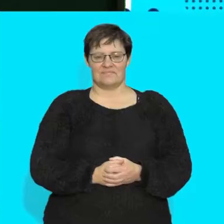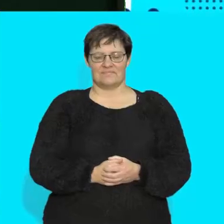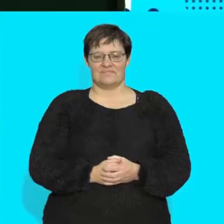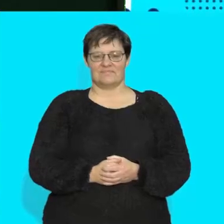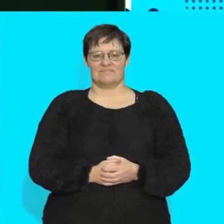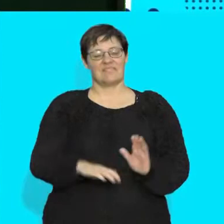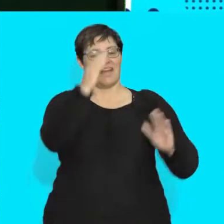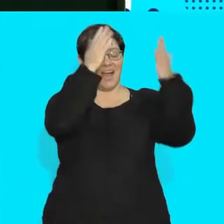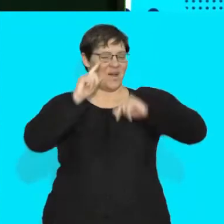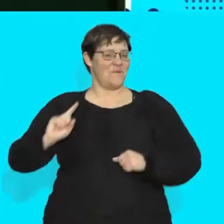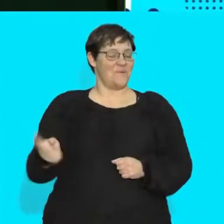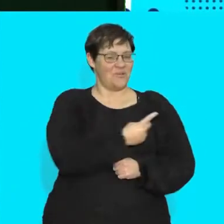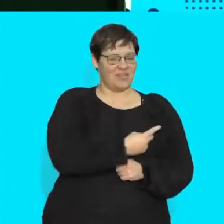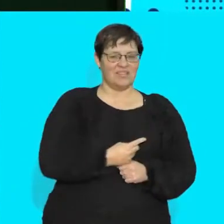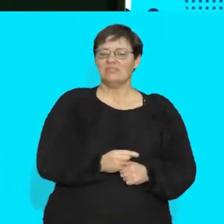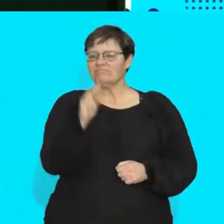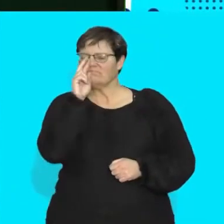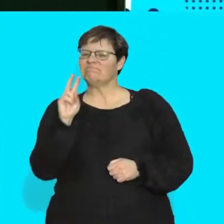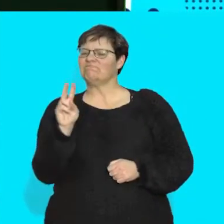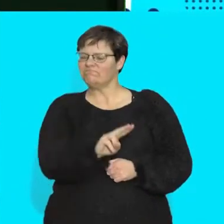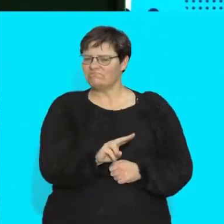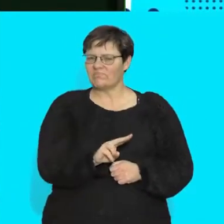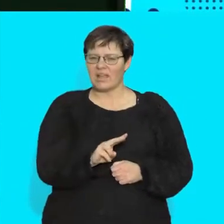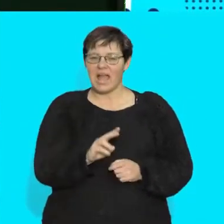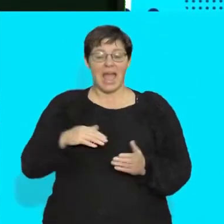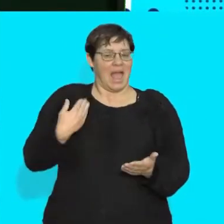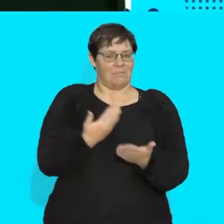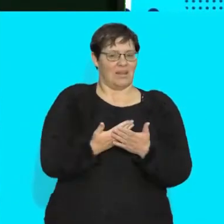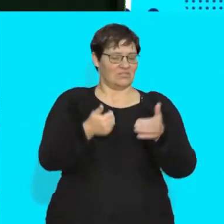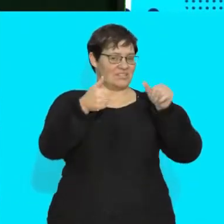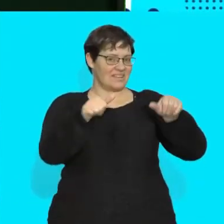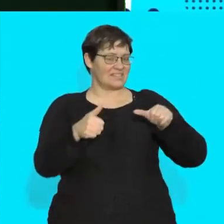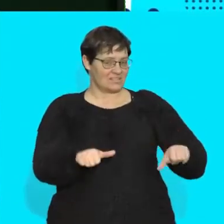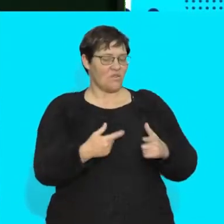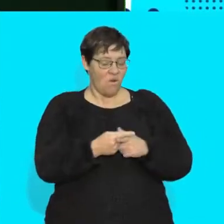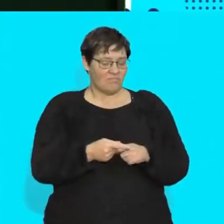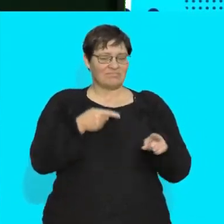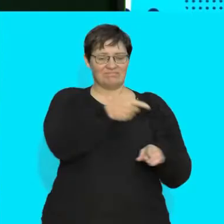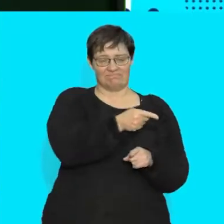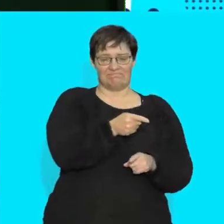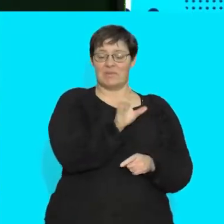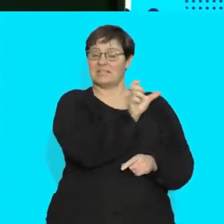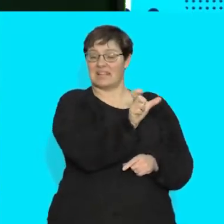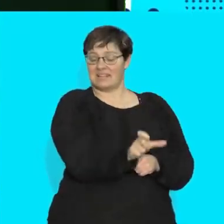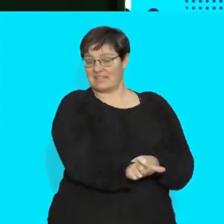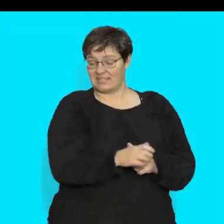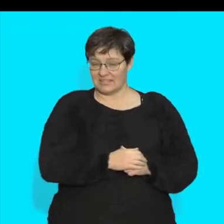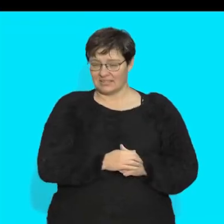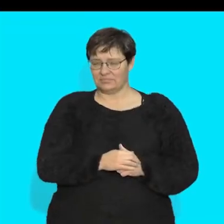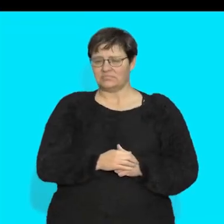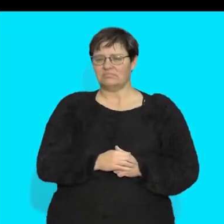Hello everyone, let's go and have a look at the next applications of electrolytic cells. And there are 2 of them that we want to